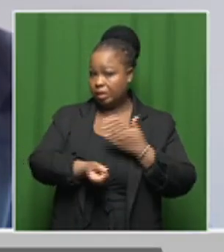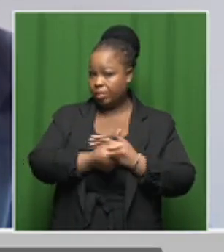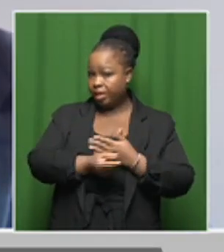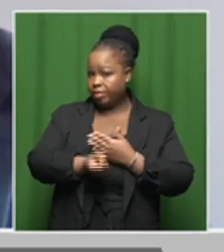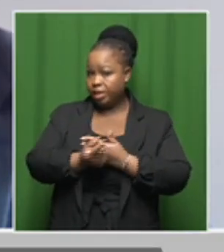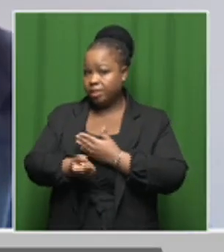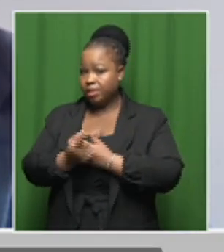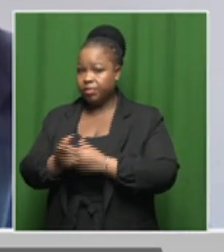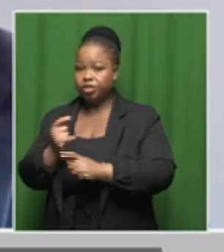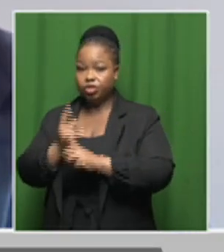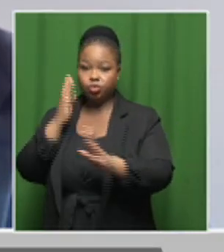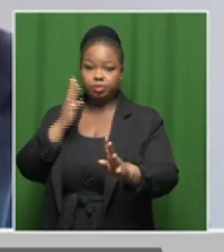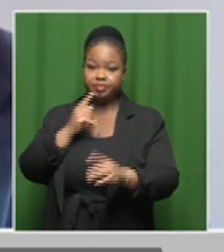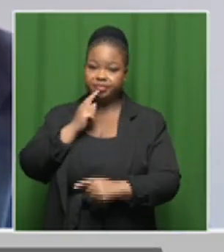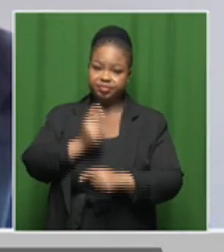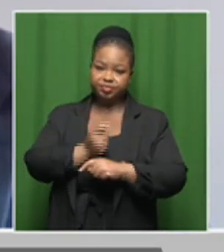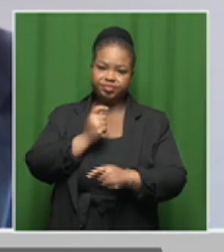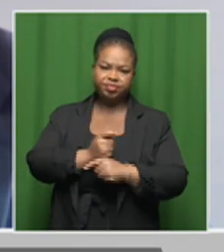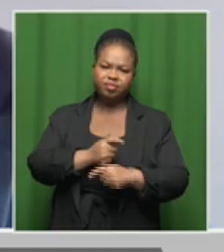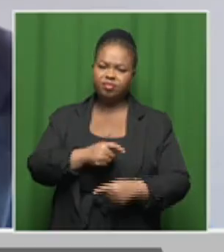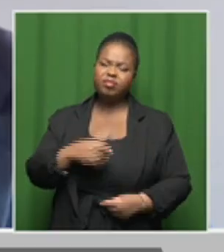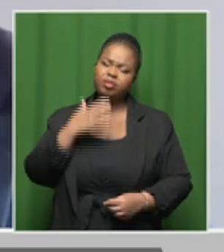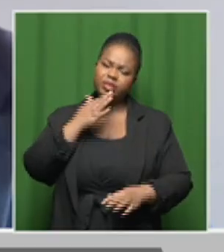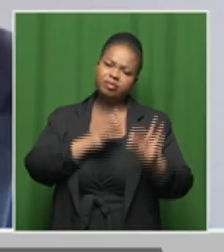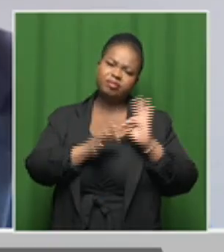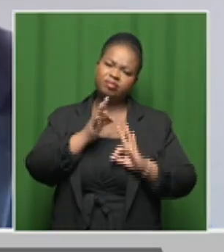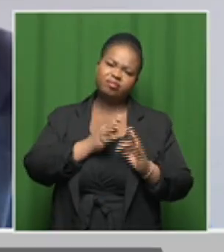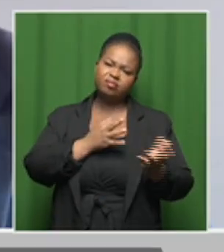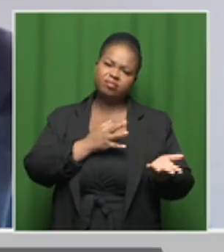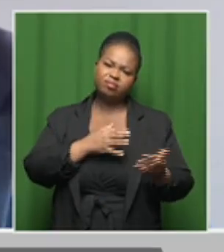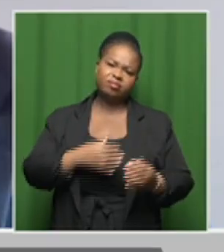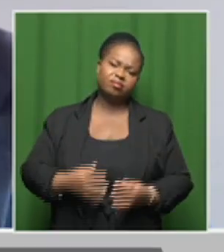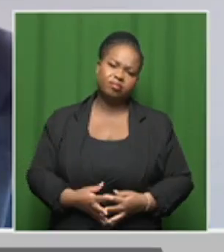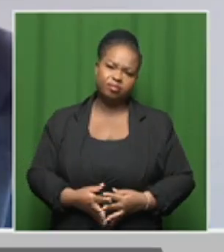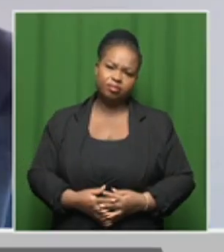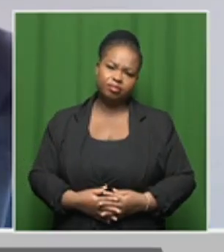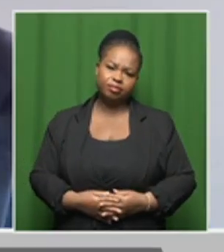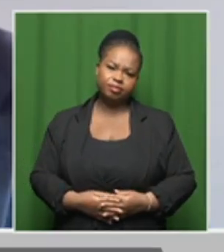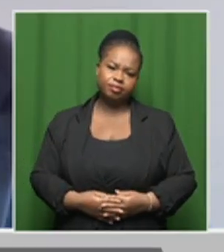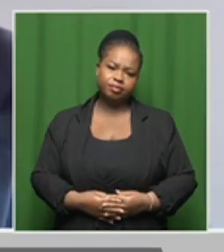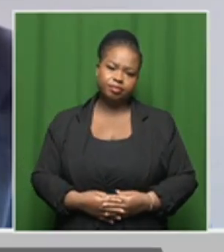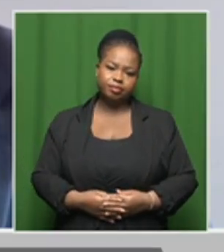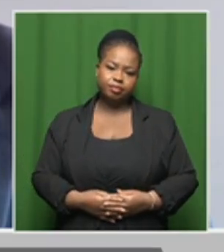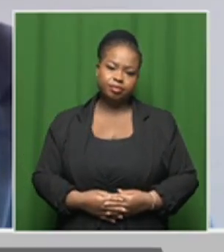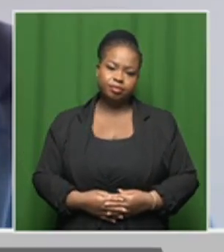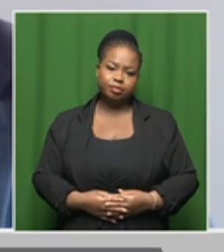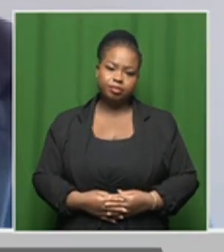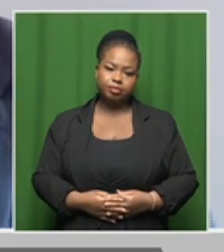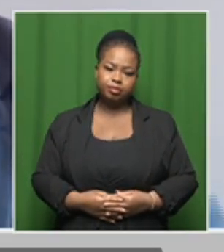erupting townships, informal settlements currently? Perhaps you can impact from your vantage point for us.